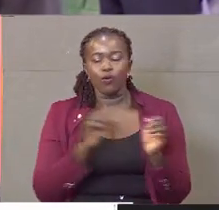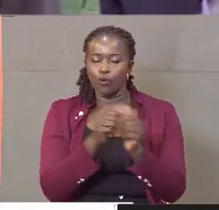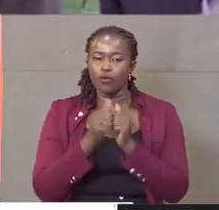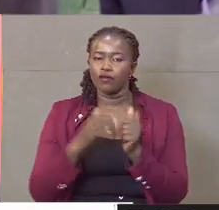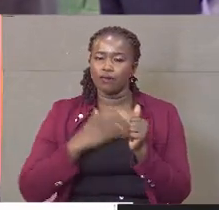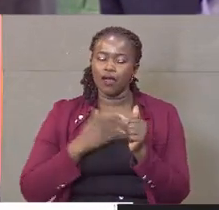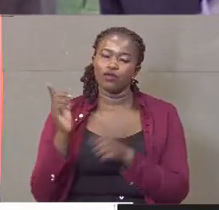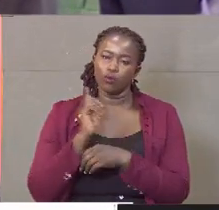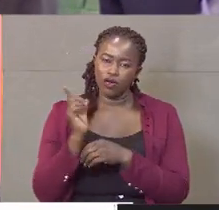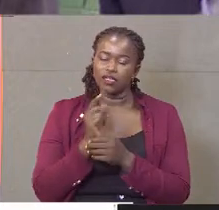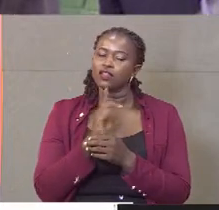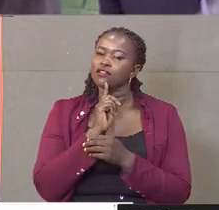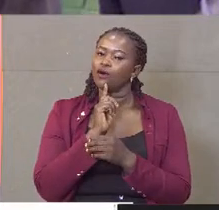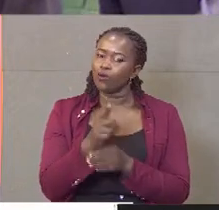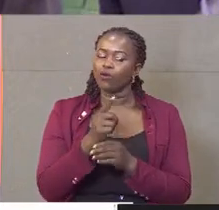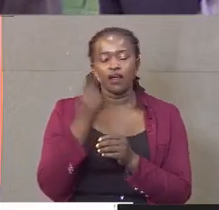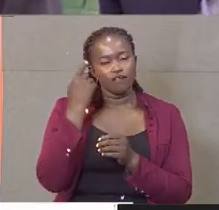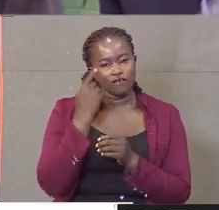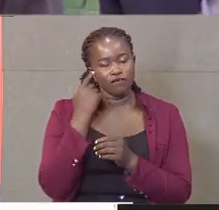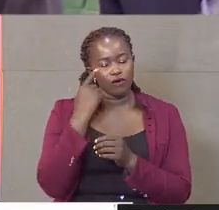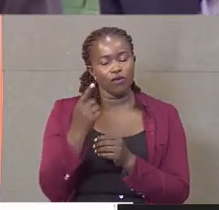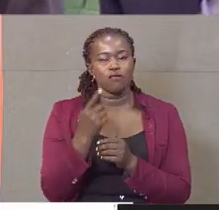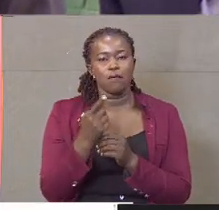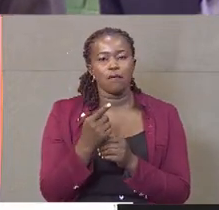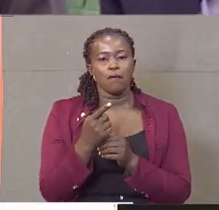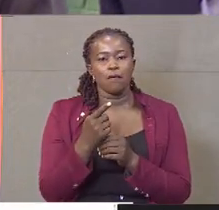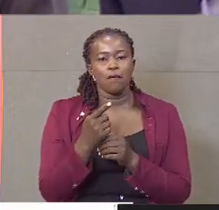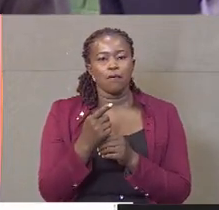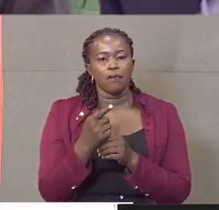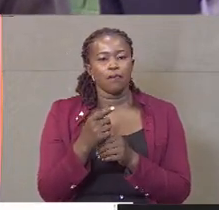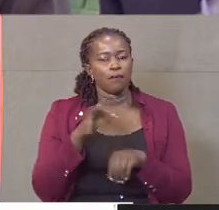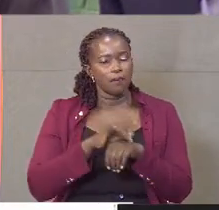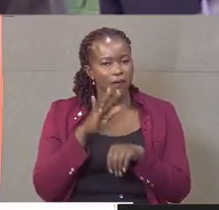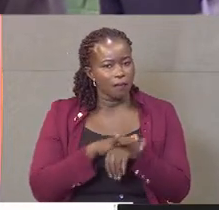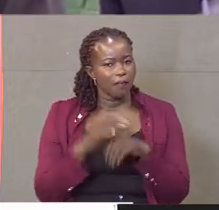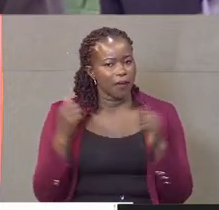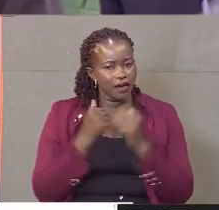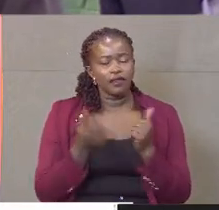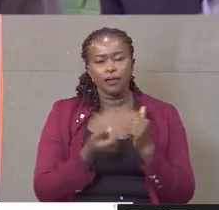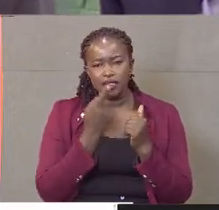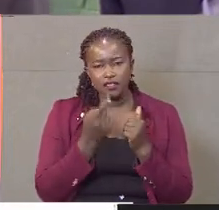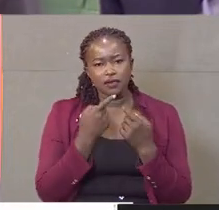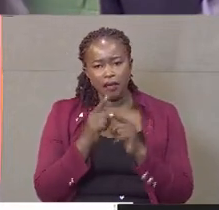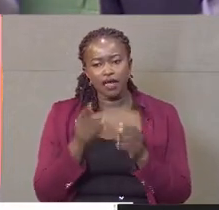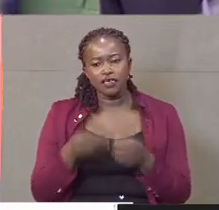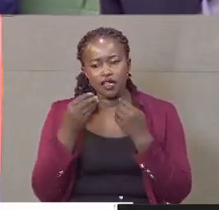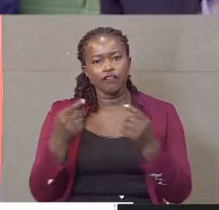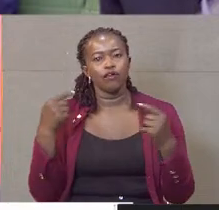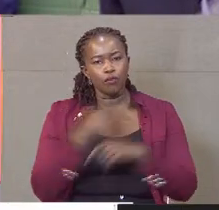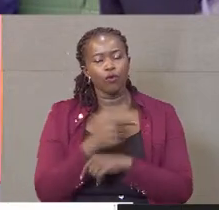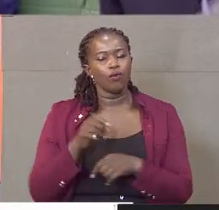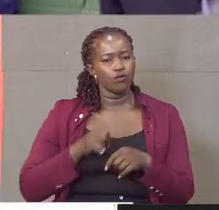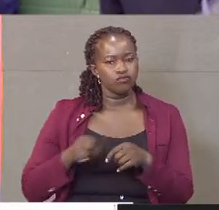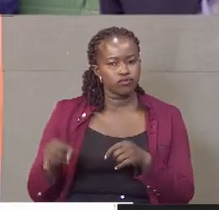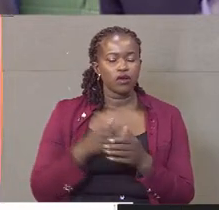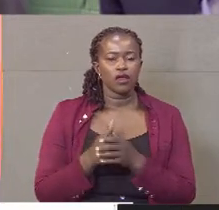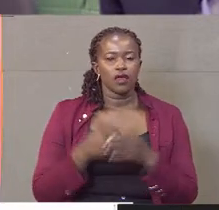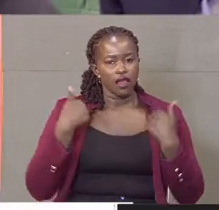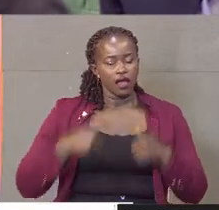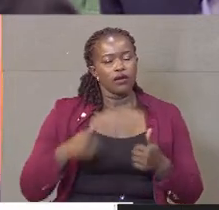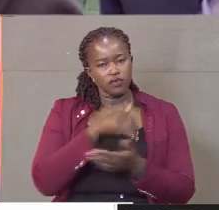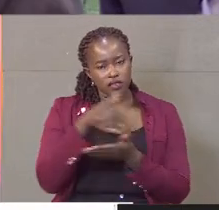they ordered for anti-malarials and they gave diarrhea medication. First and foremost, health center twos and threes do not